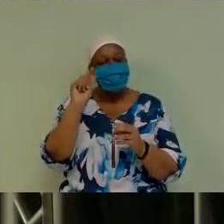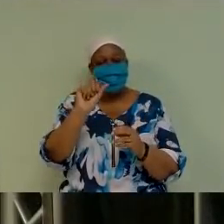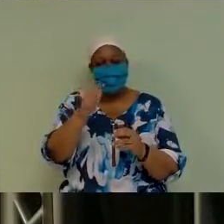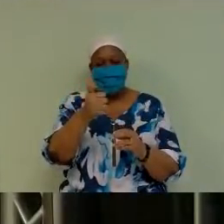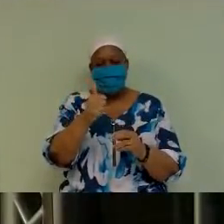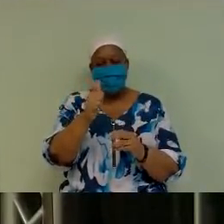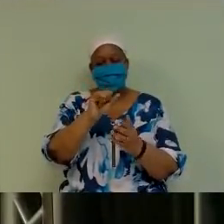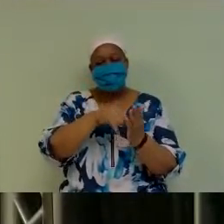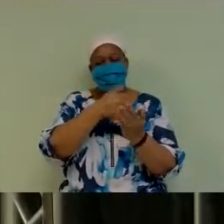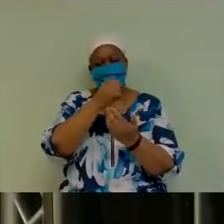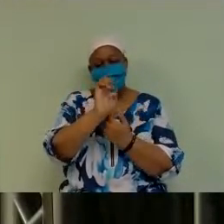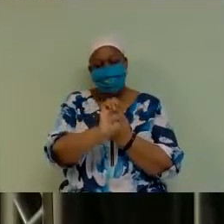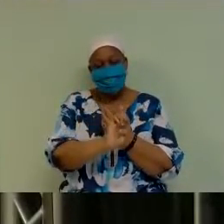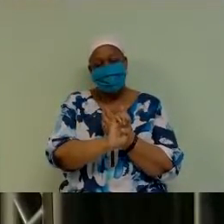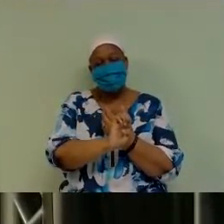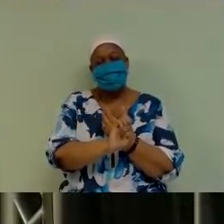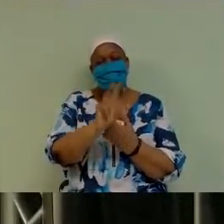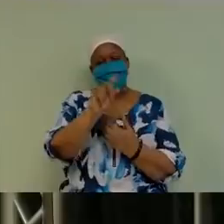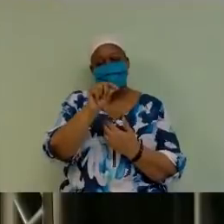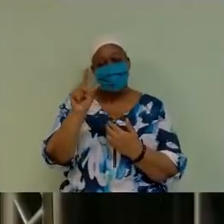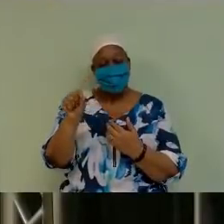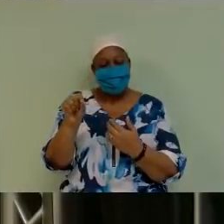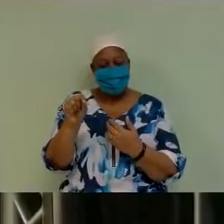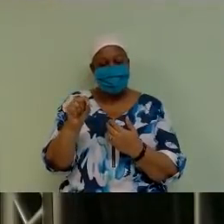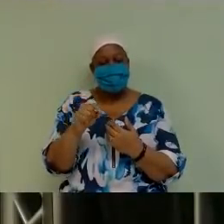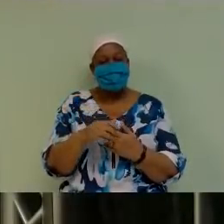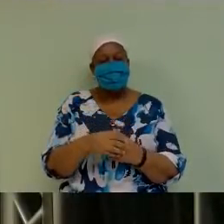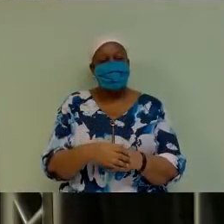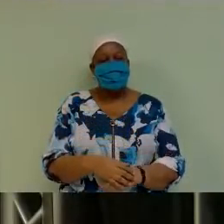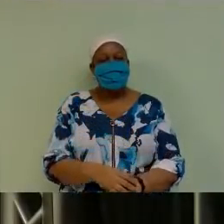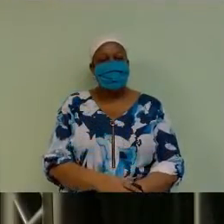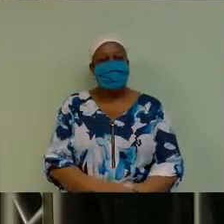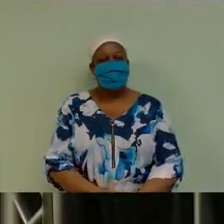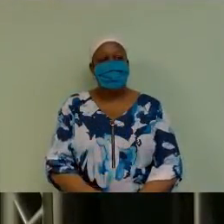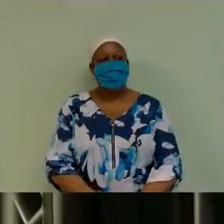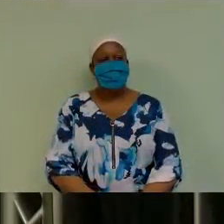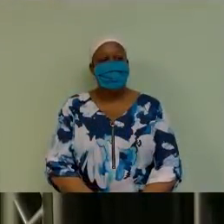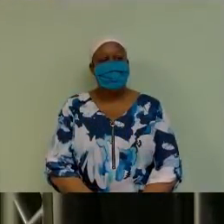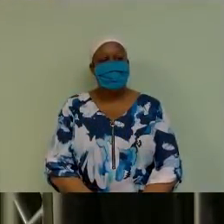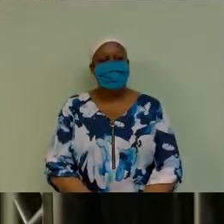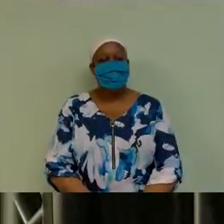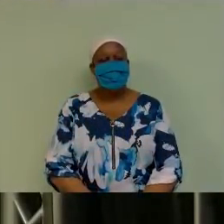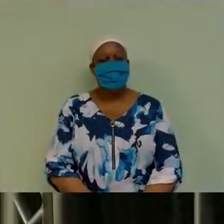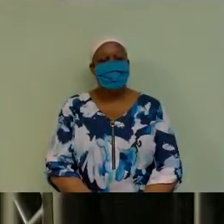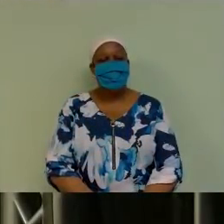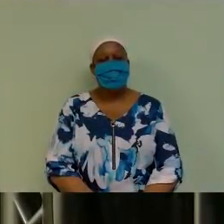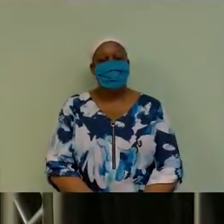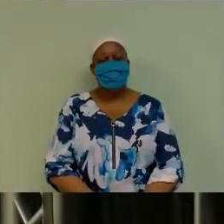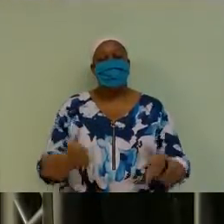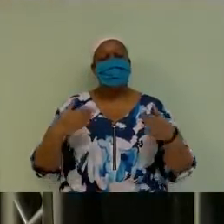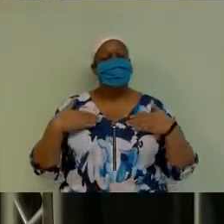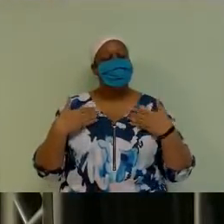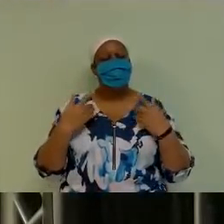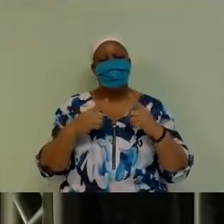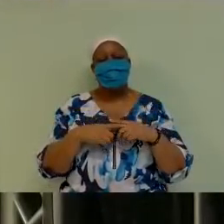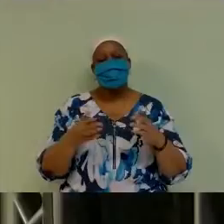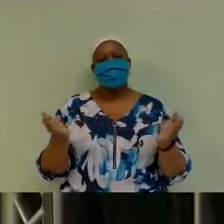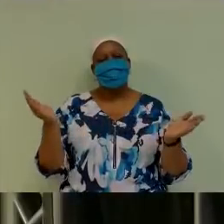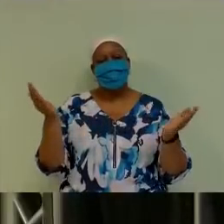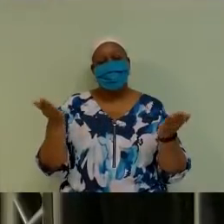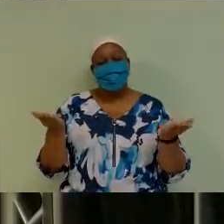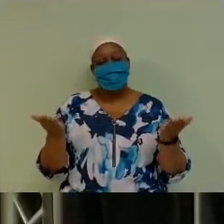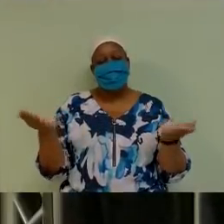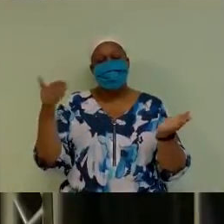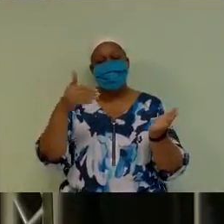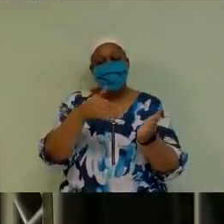of June 2020. I am Lesroy Williams. We're happy to be back after